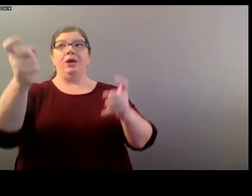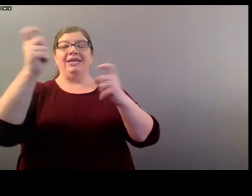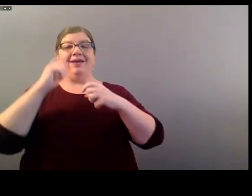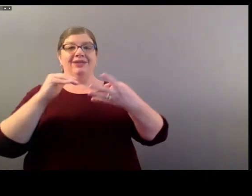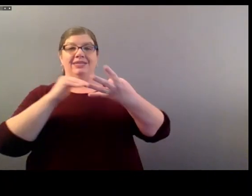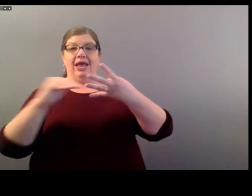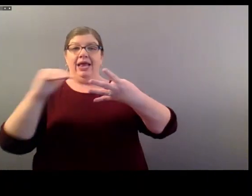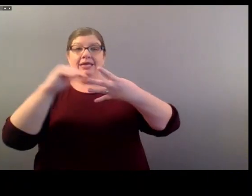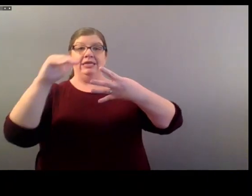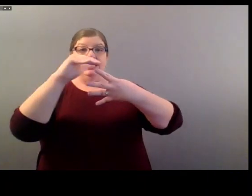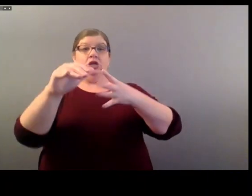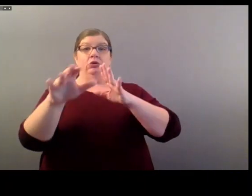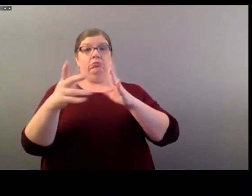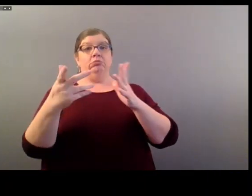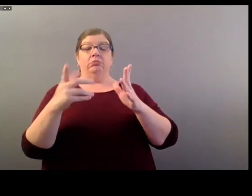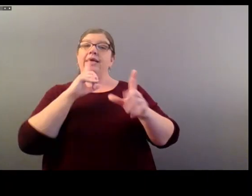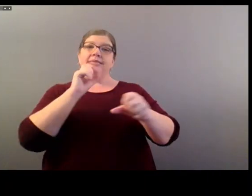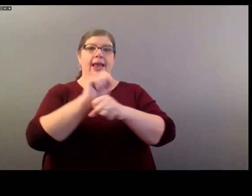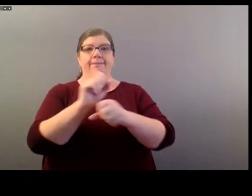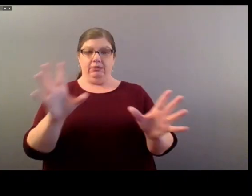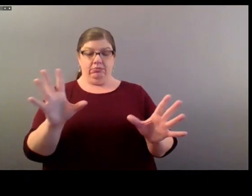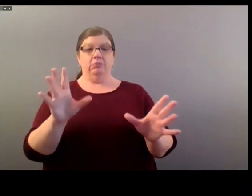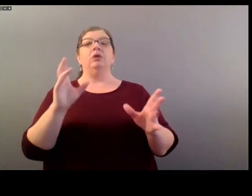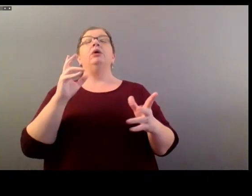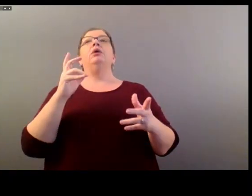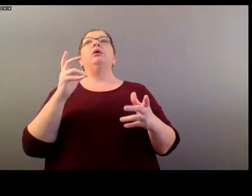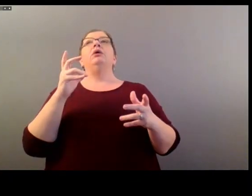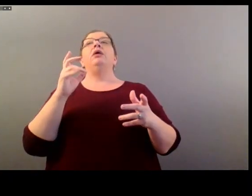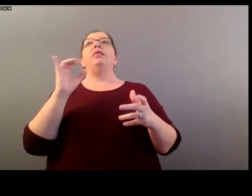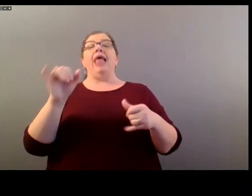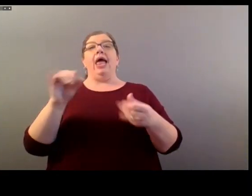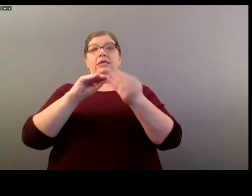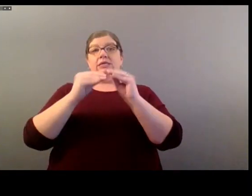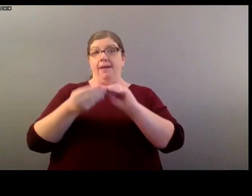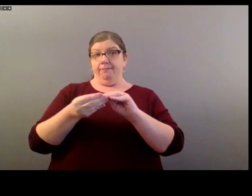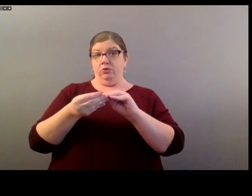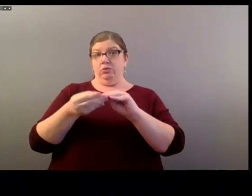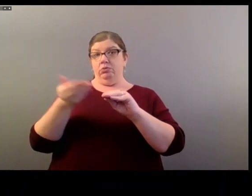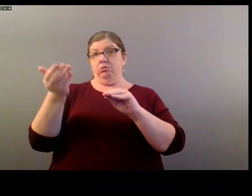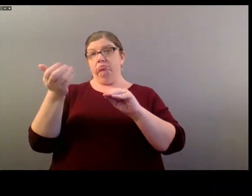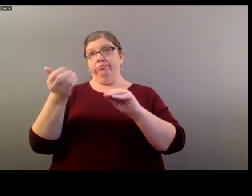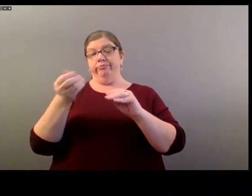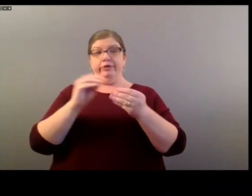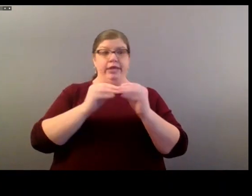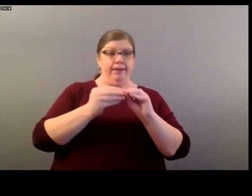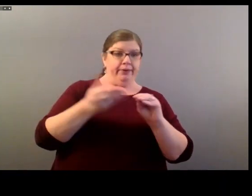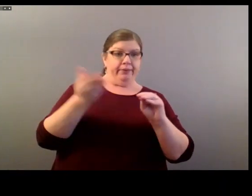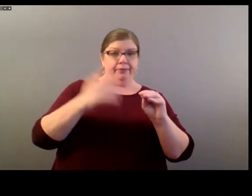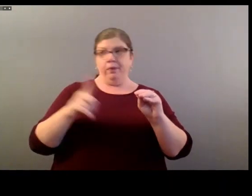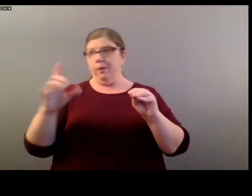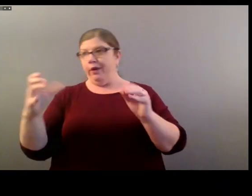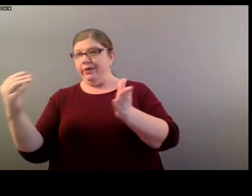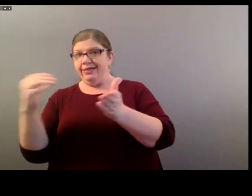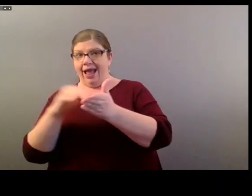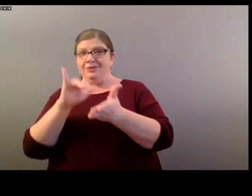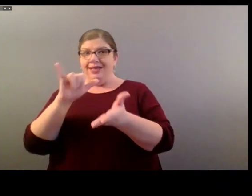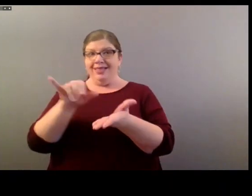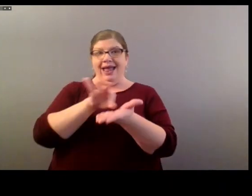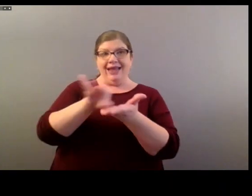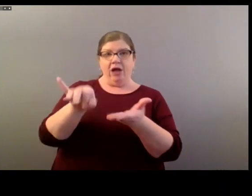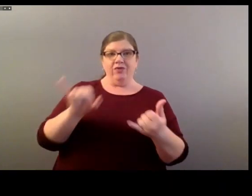number for case rate per 100,000 that is recorded on that day, that counts for the whole